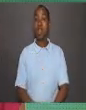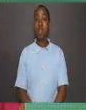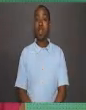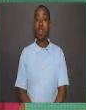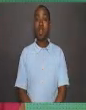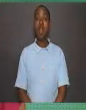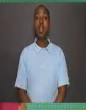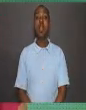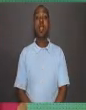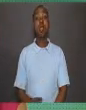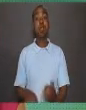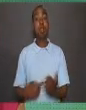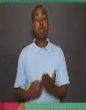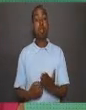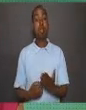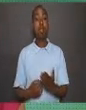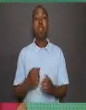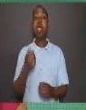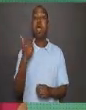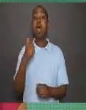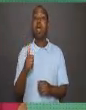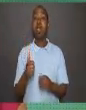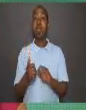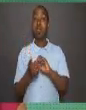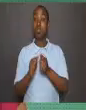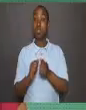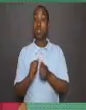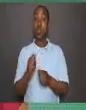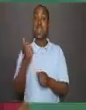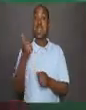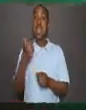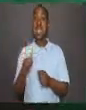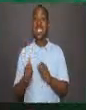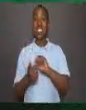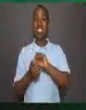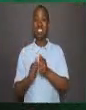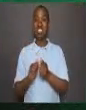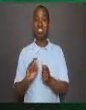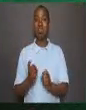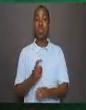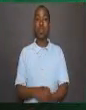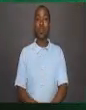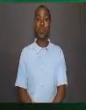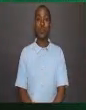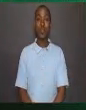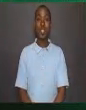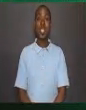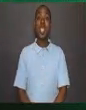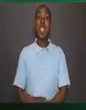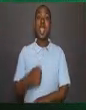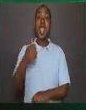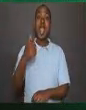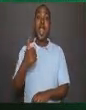an exchange called a gaseous exchange. The exchange of